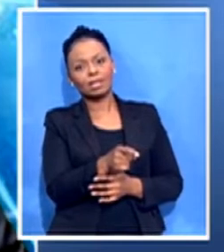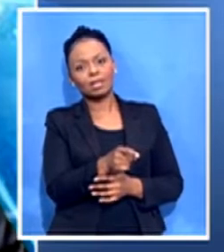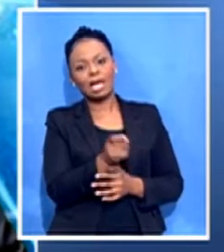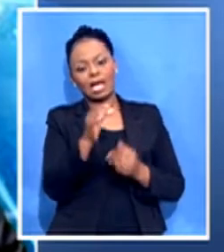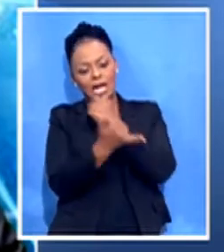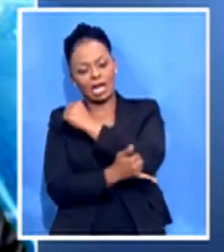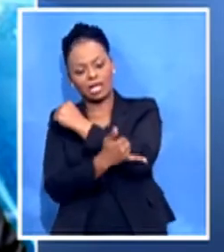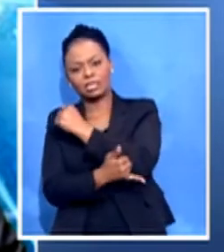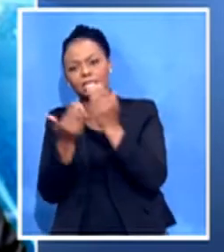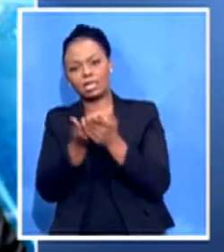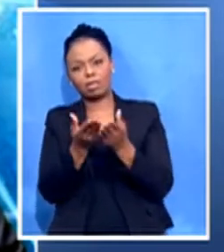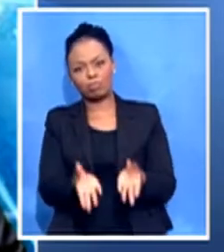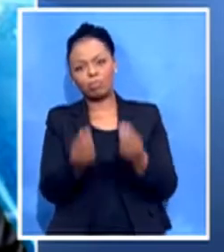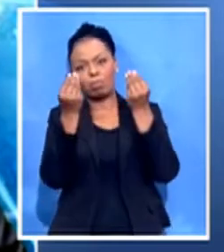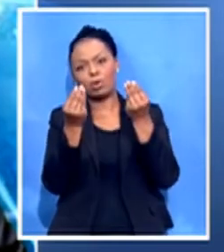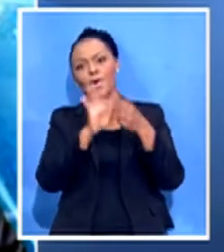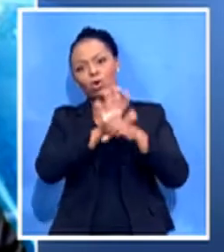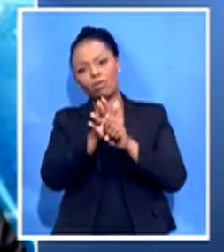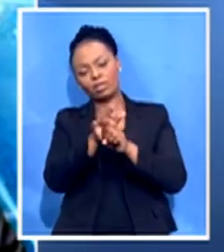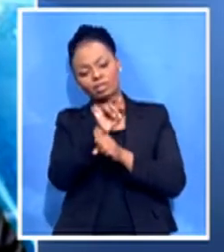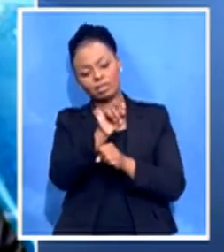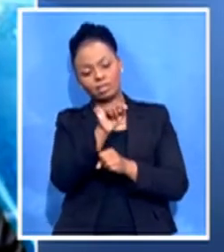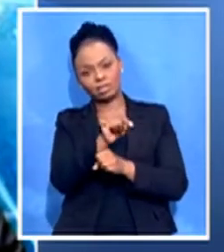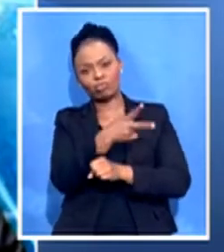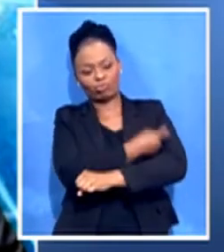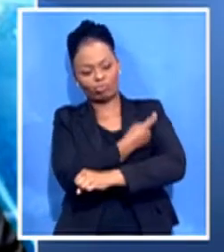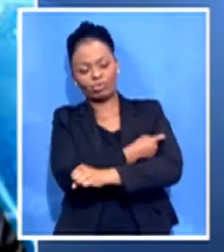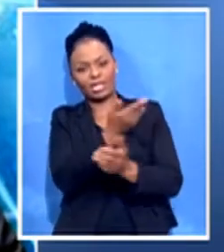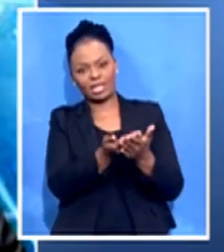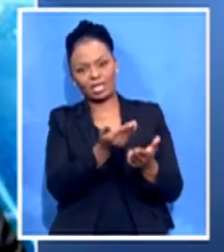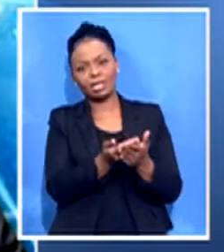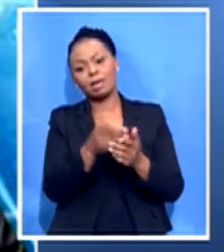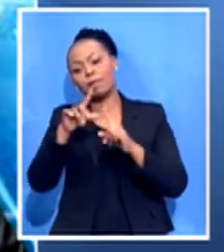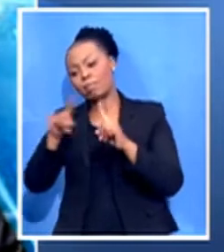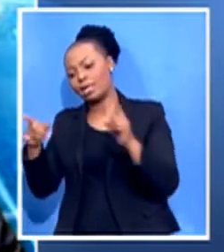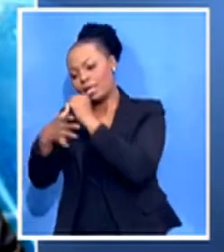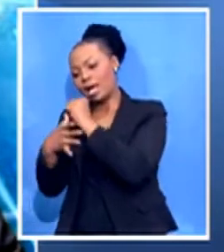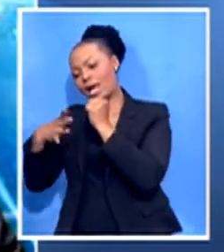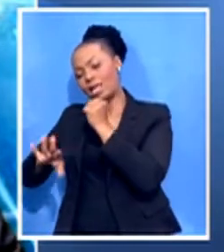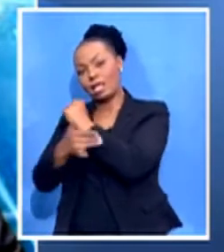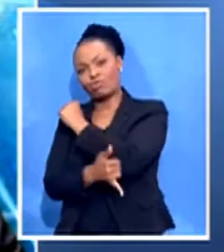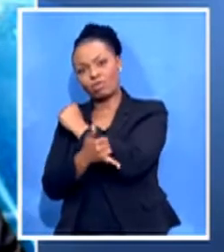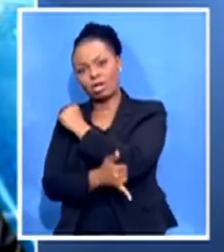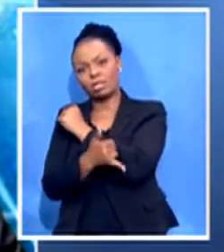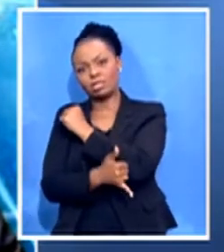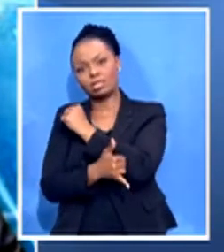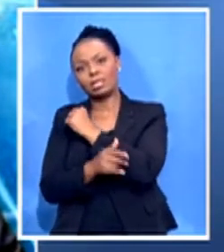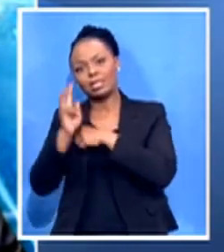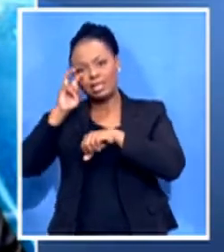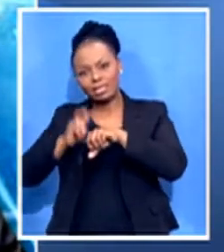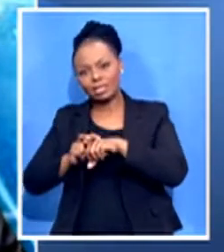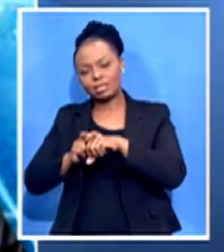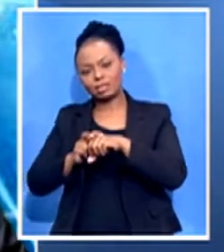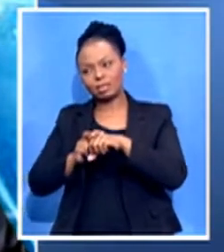vaccine, but other countries will still have to go the route of bilateral negotiations with